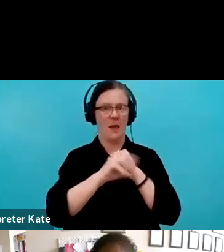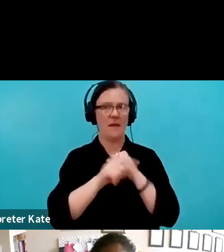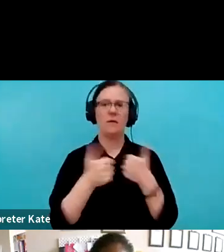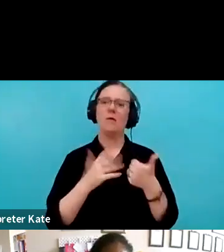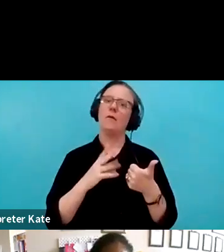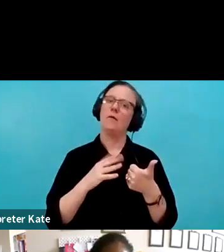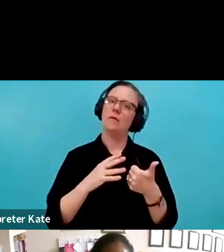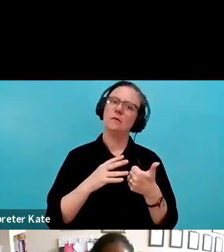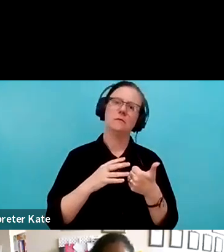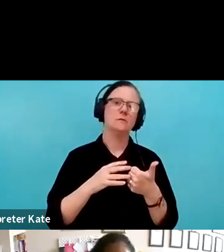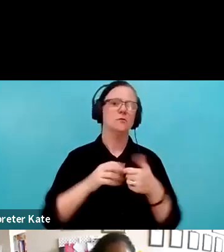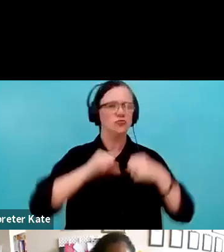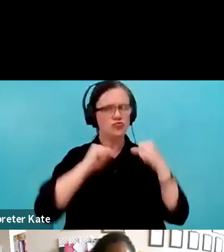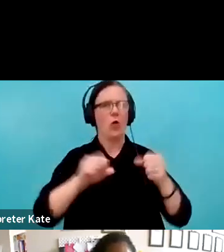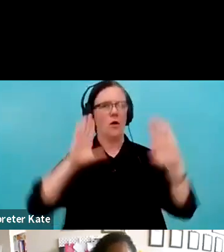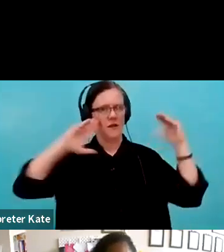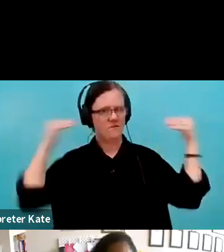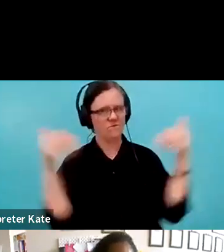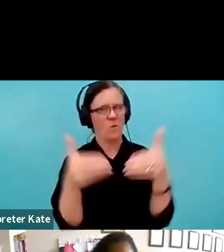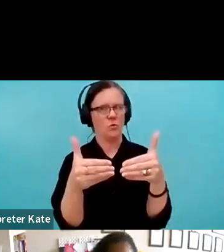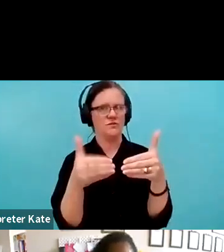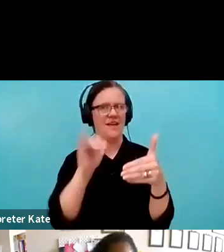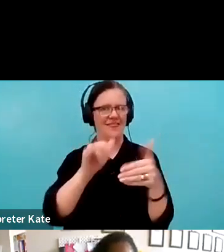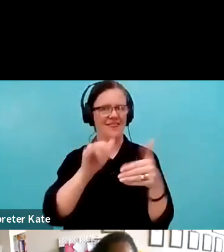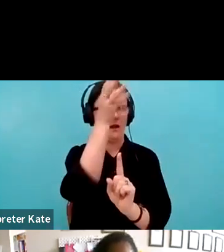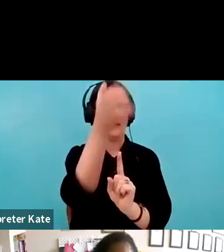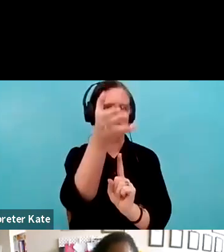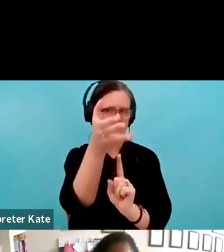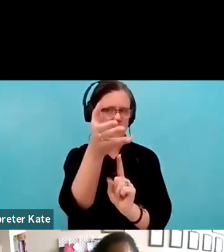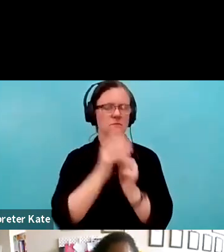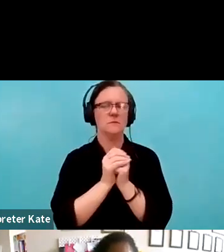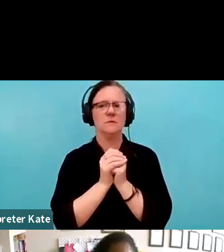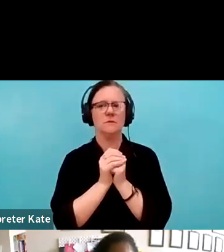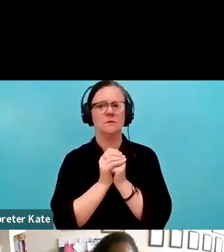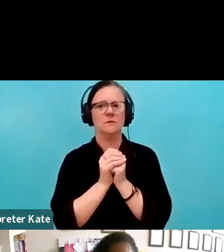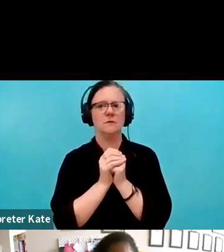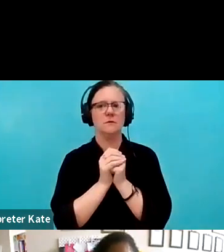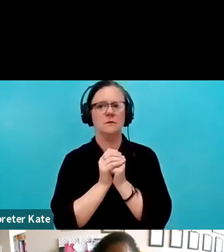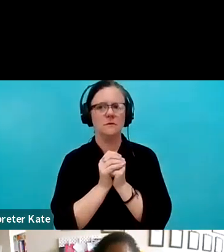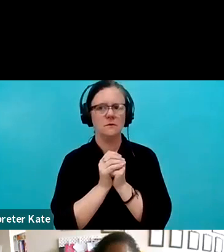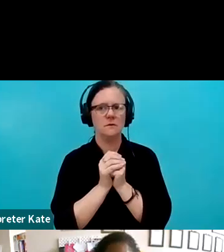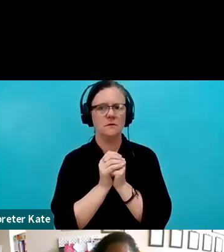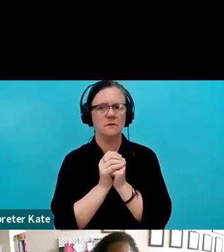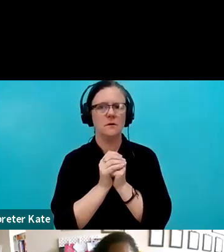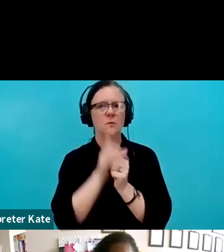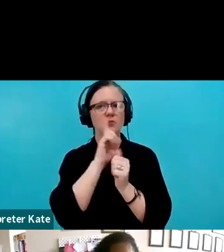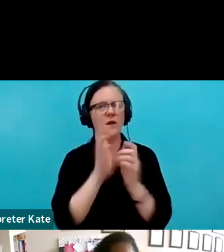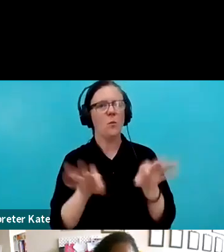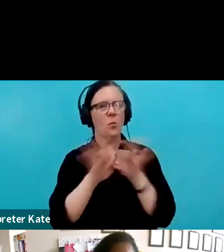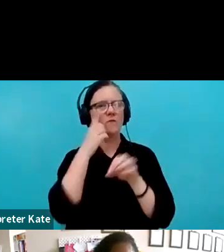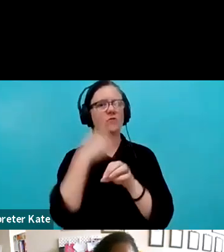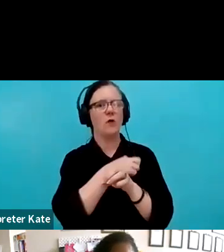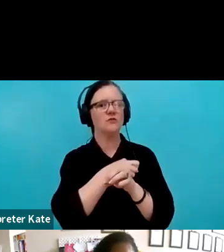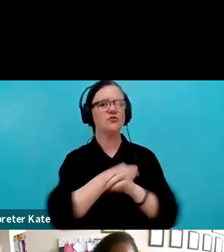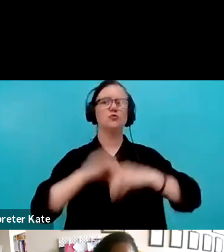on intersectionality, but that it's important for us to speak up wherever we